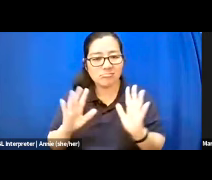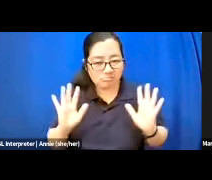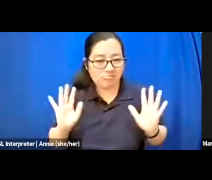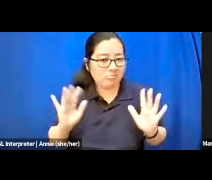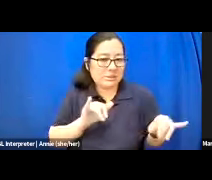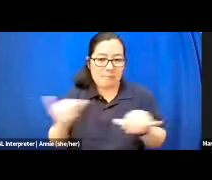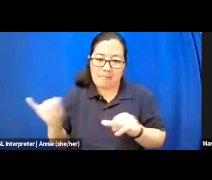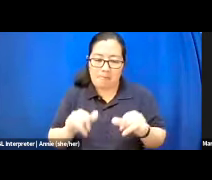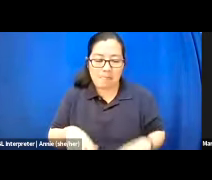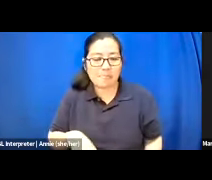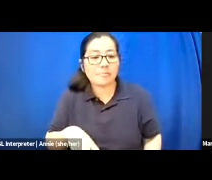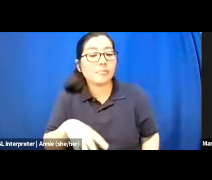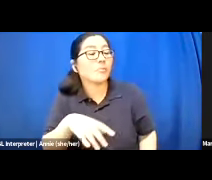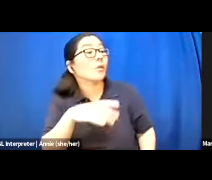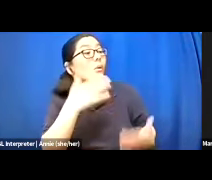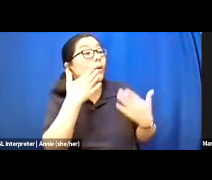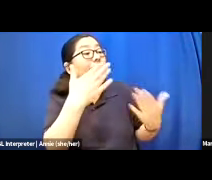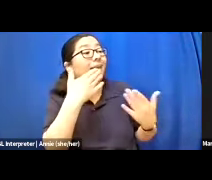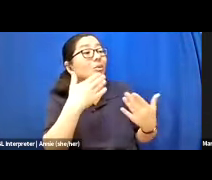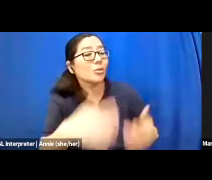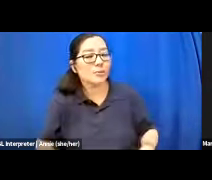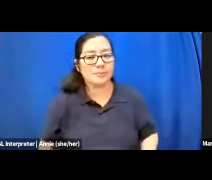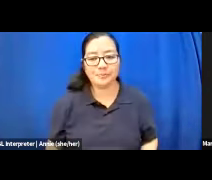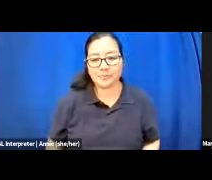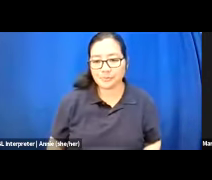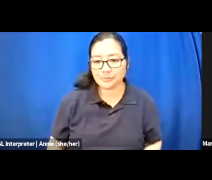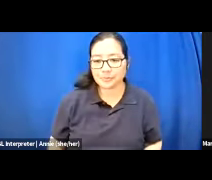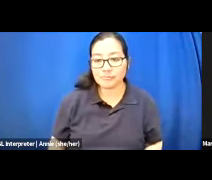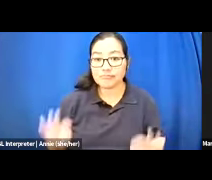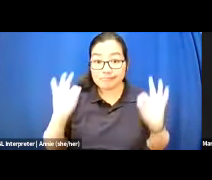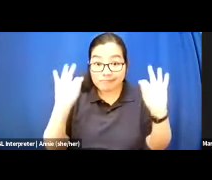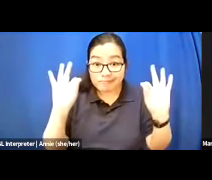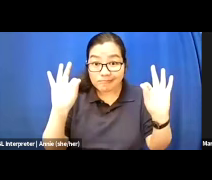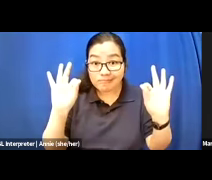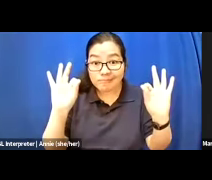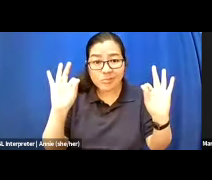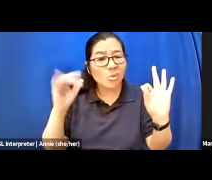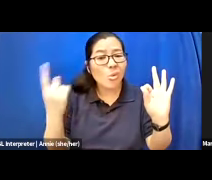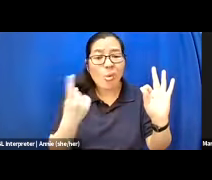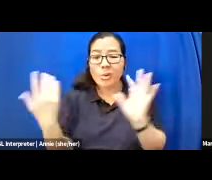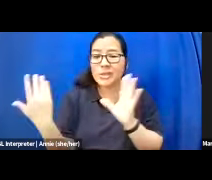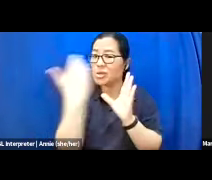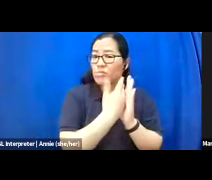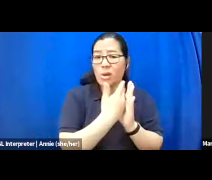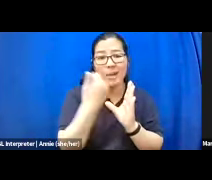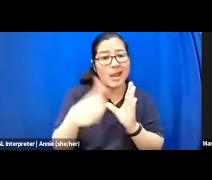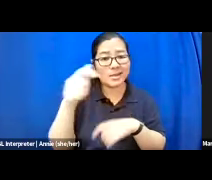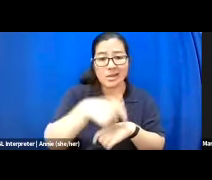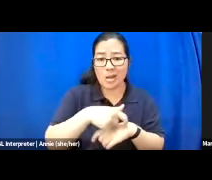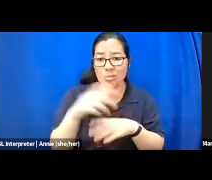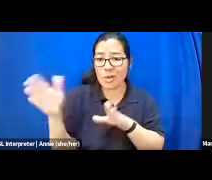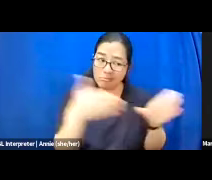Oh, thank you. Absolutely. Well, good. If you can always interrupt me and we can go back to this sort of